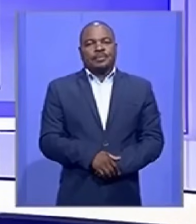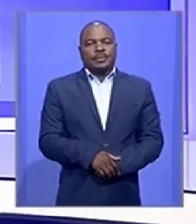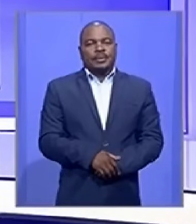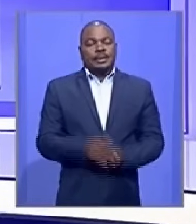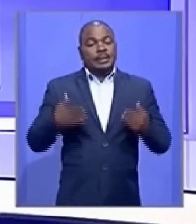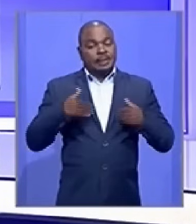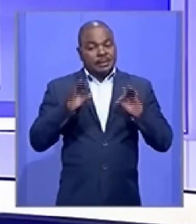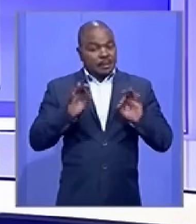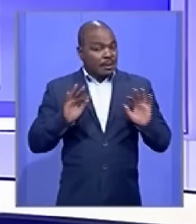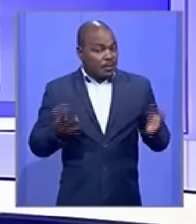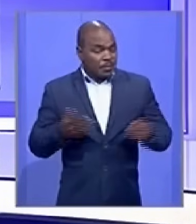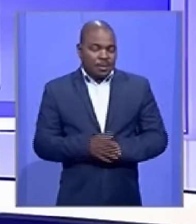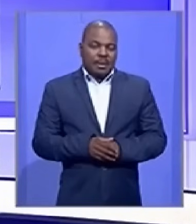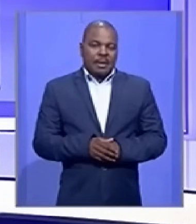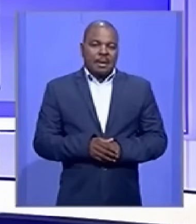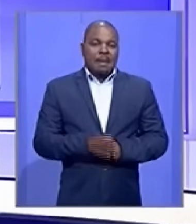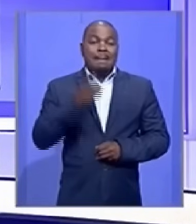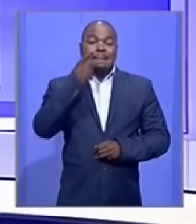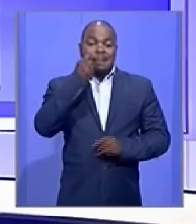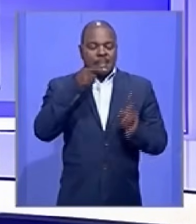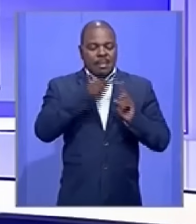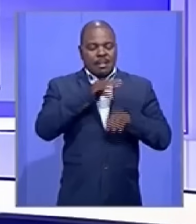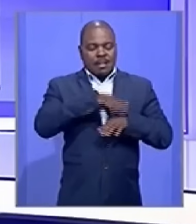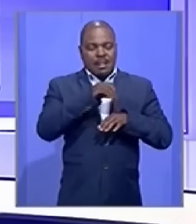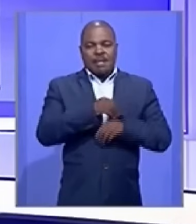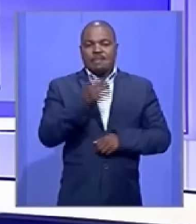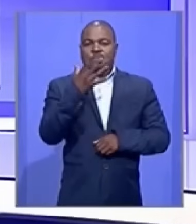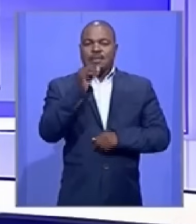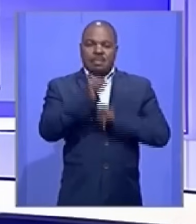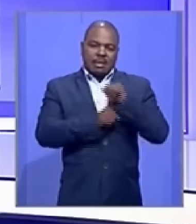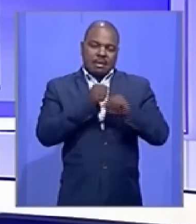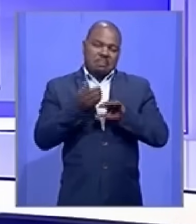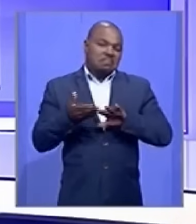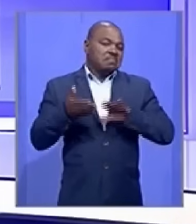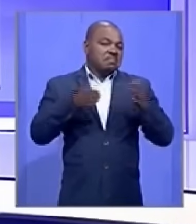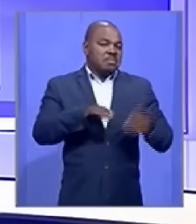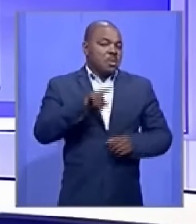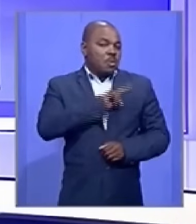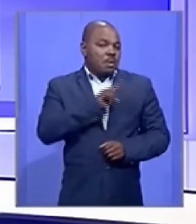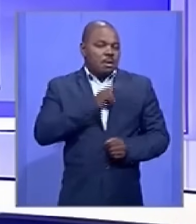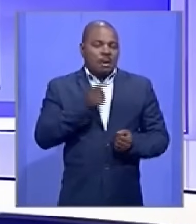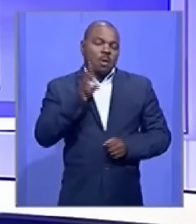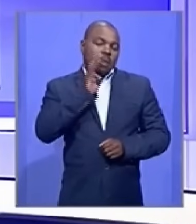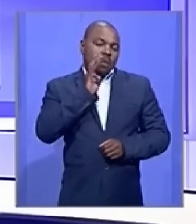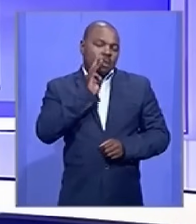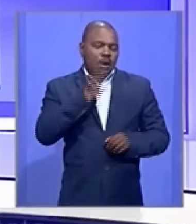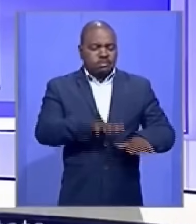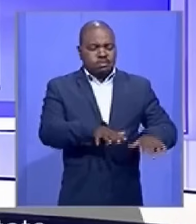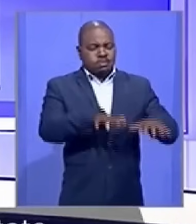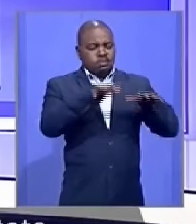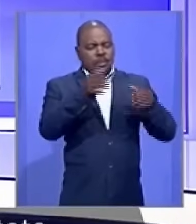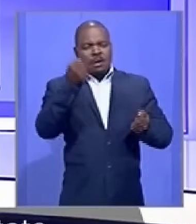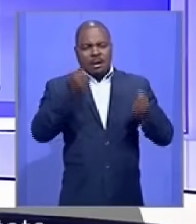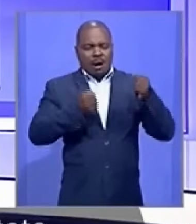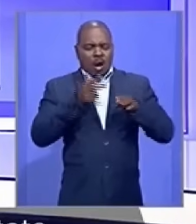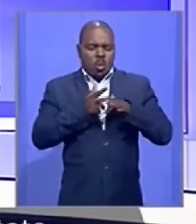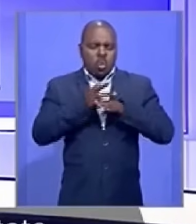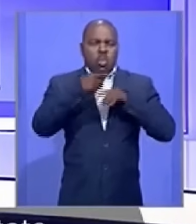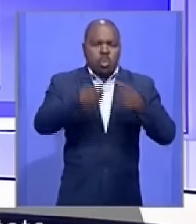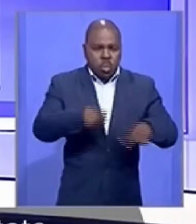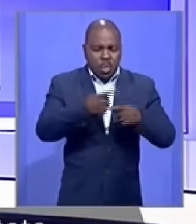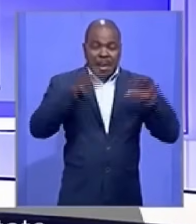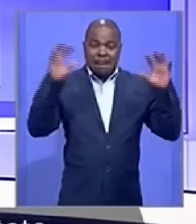Tsona re di thakgola semmuso ka ditaba tse reng monna ya dilemo tse 50 o hlokahetse ka mora hore koloi ya hae e hoholwe ke dipula tse matla tse